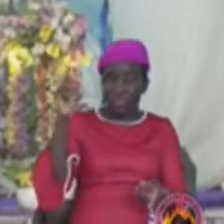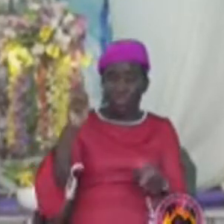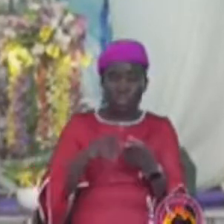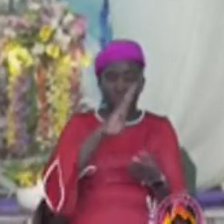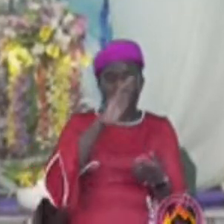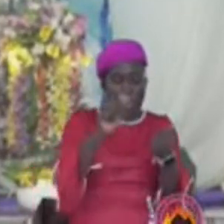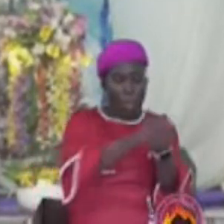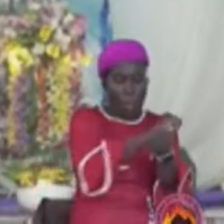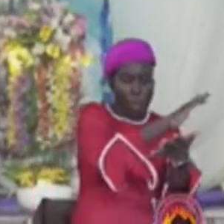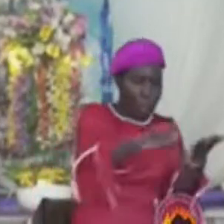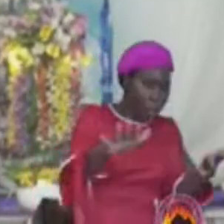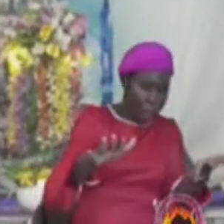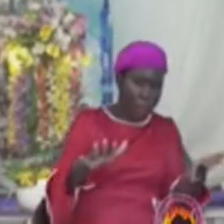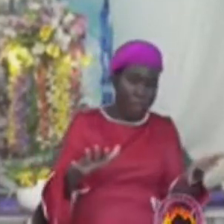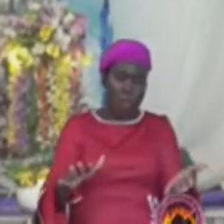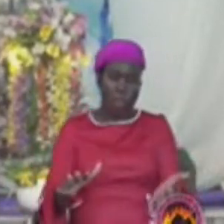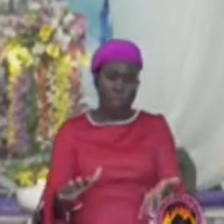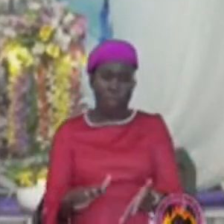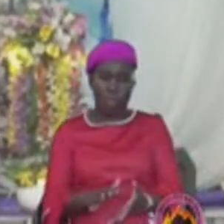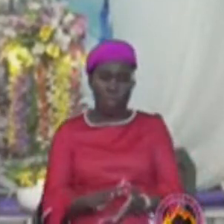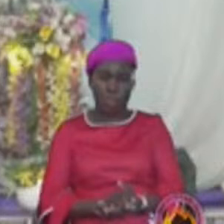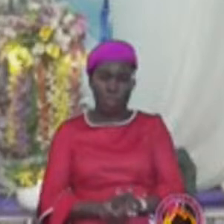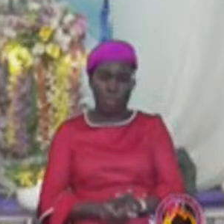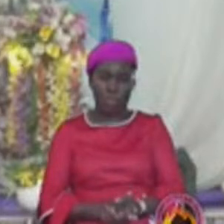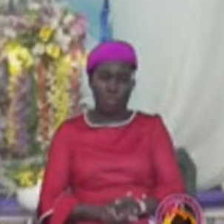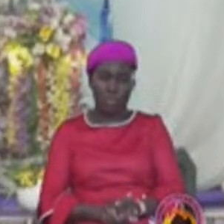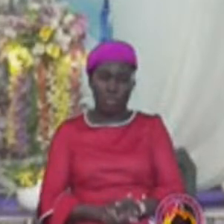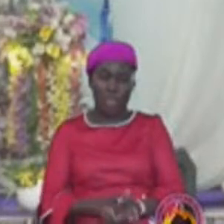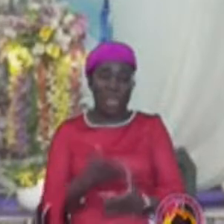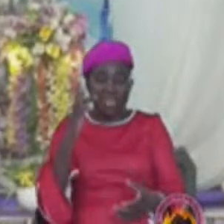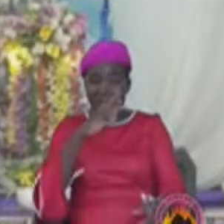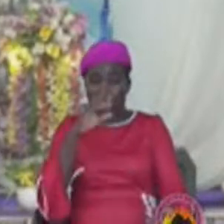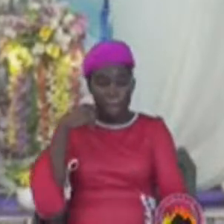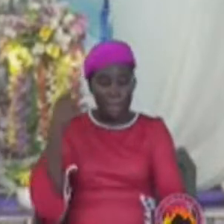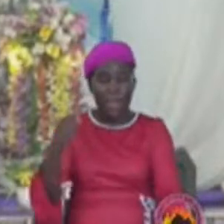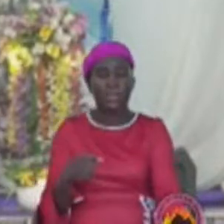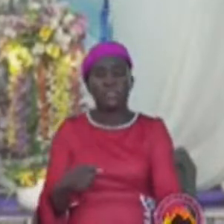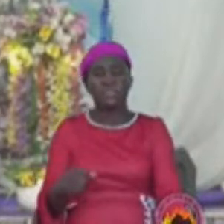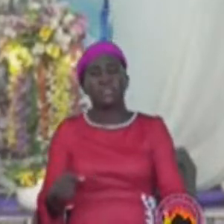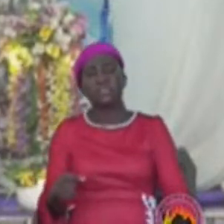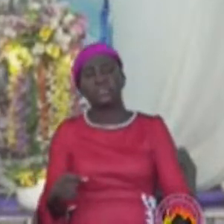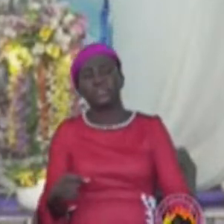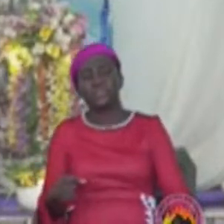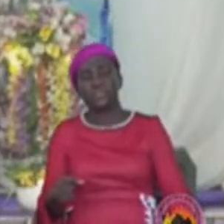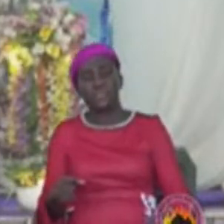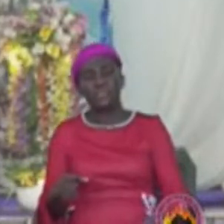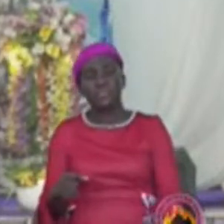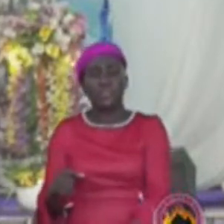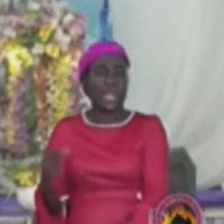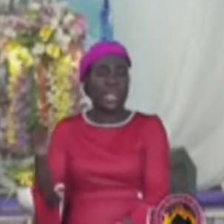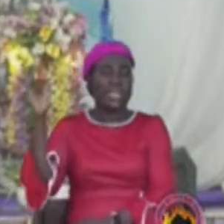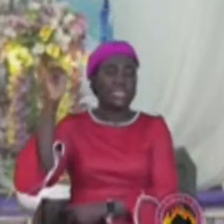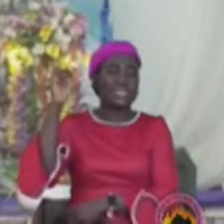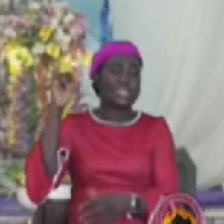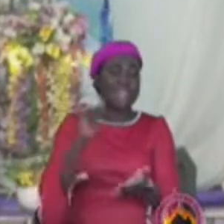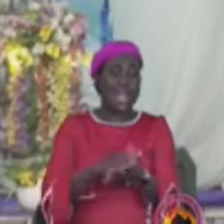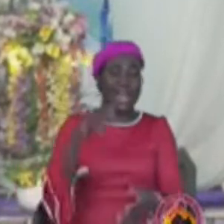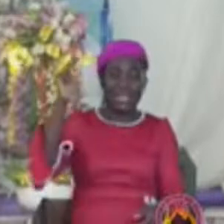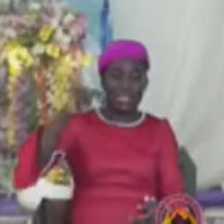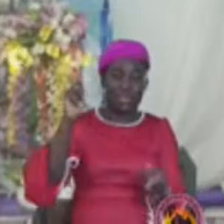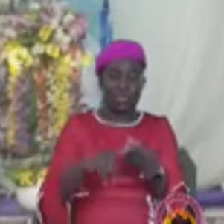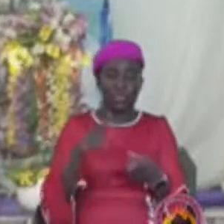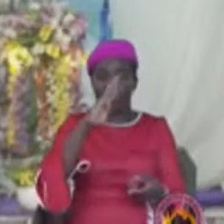down. There are powers that need to be erased.